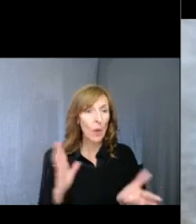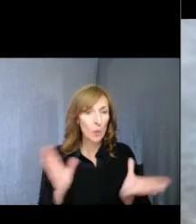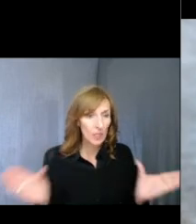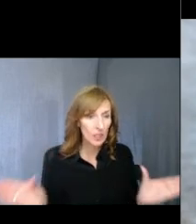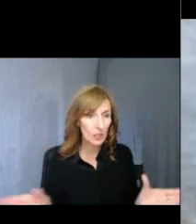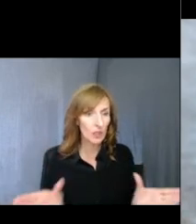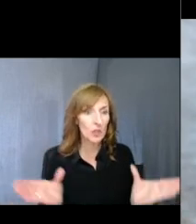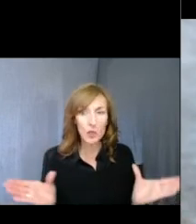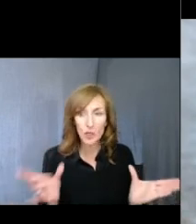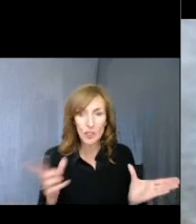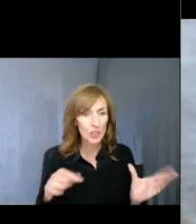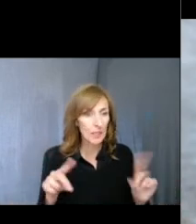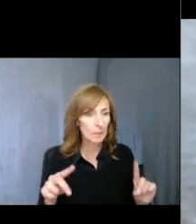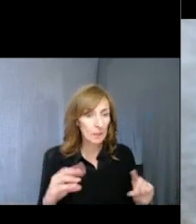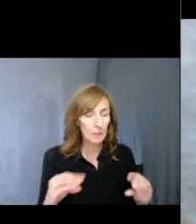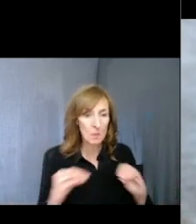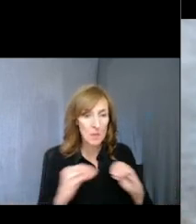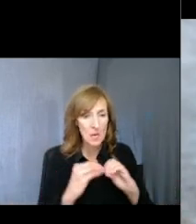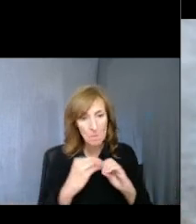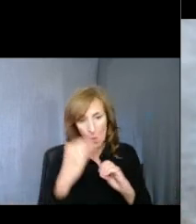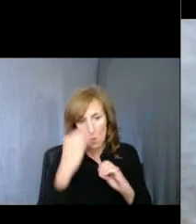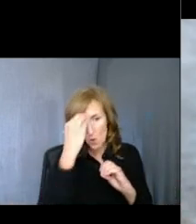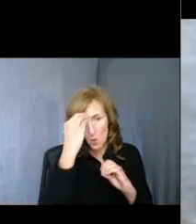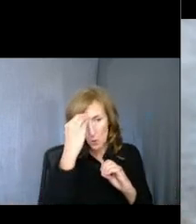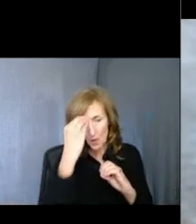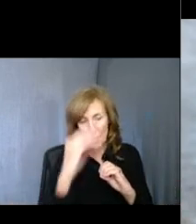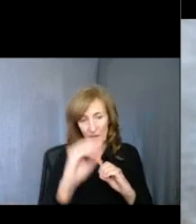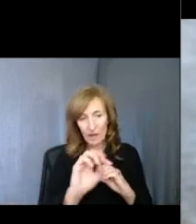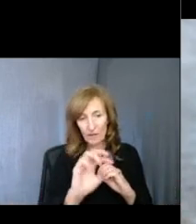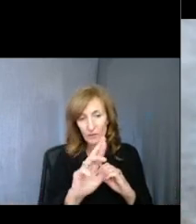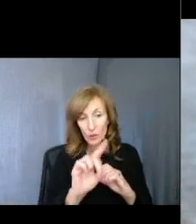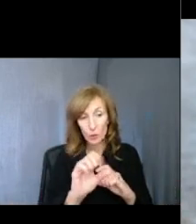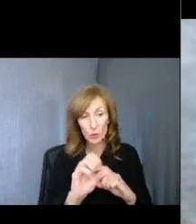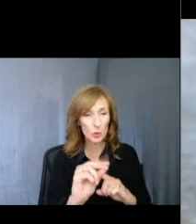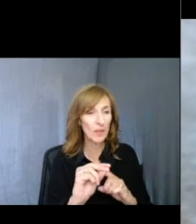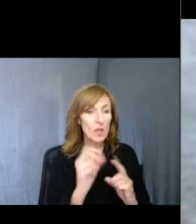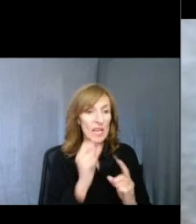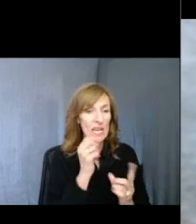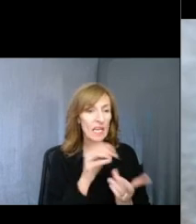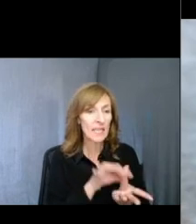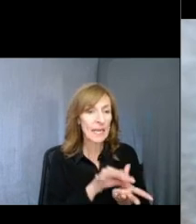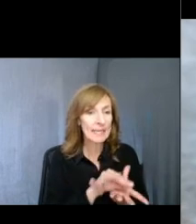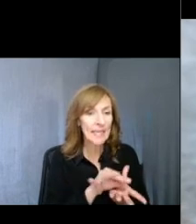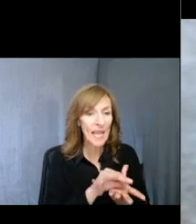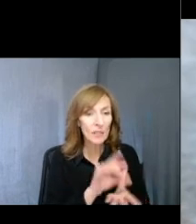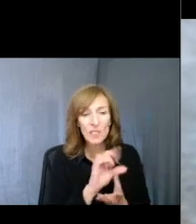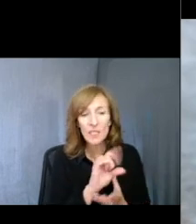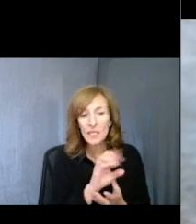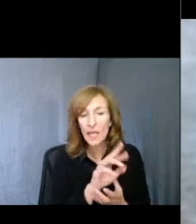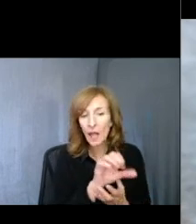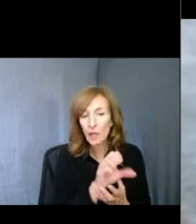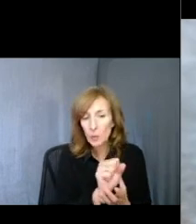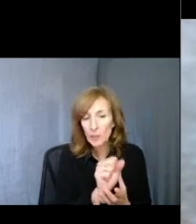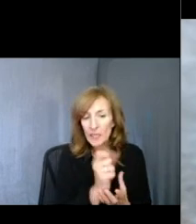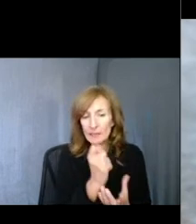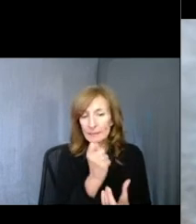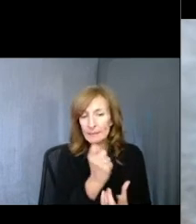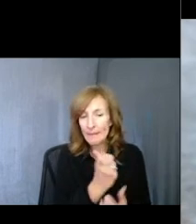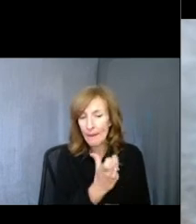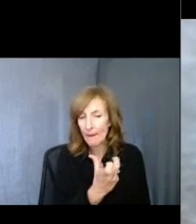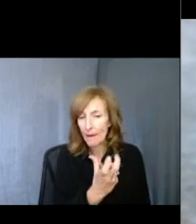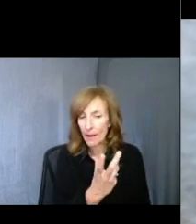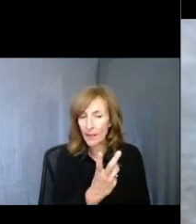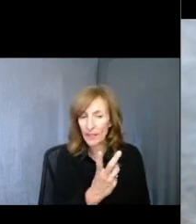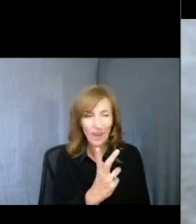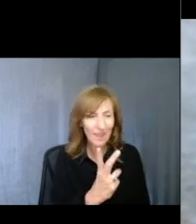nutrition and think about counting calories, not the way we normally count calories, but the standpoint of making sure we're getting enough calories for the